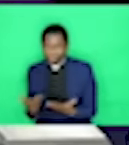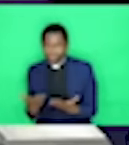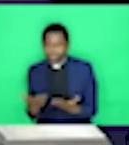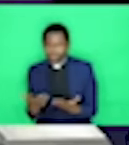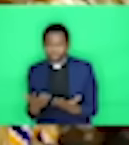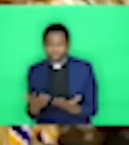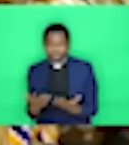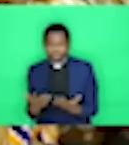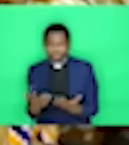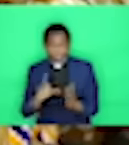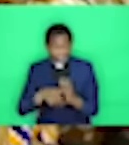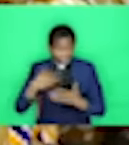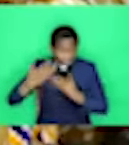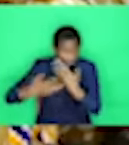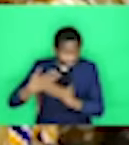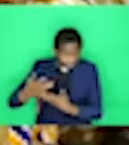And eventually it